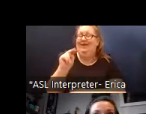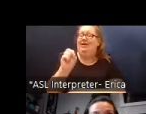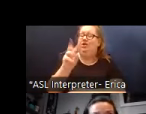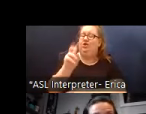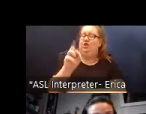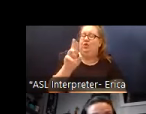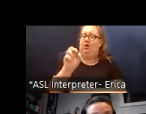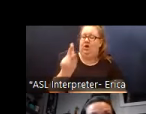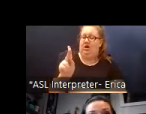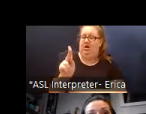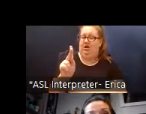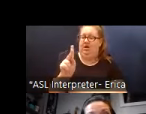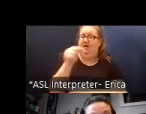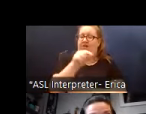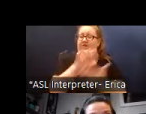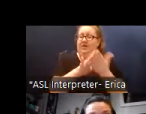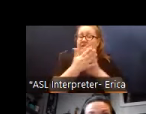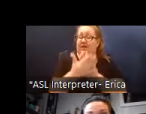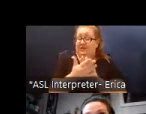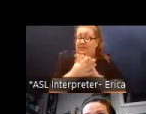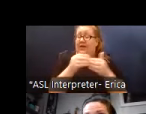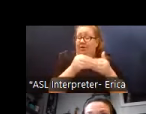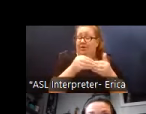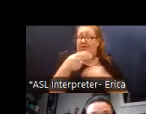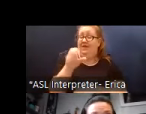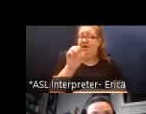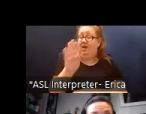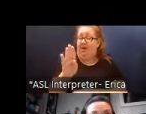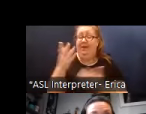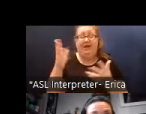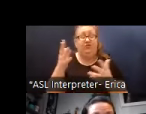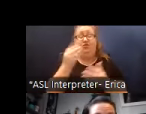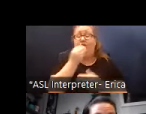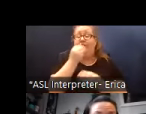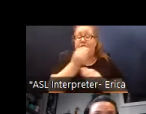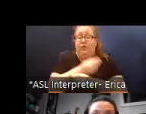hub at that school, which already serves as a food distribution center and